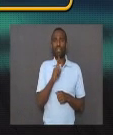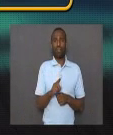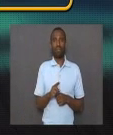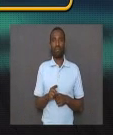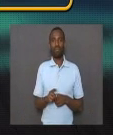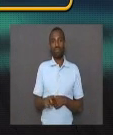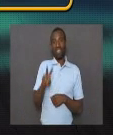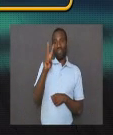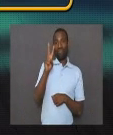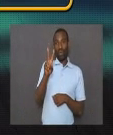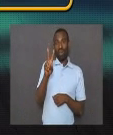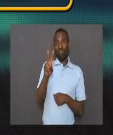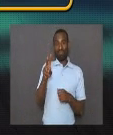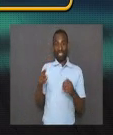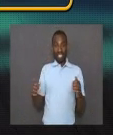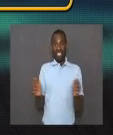minus v.